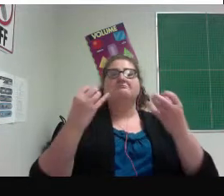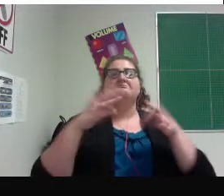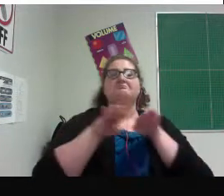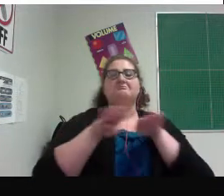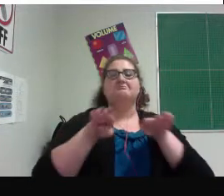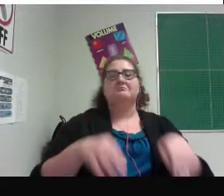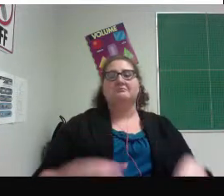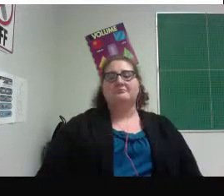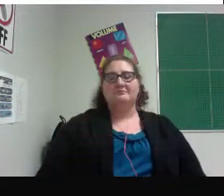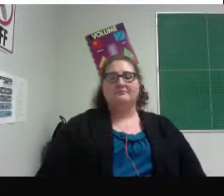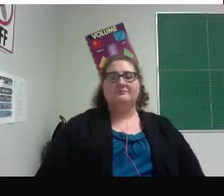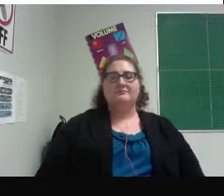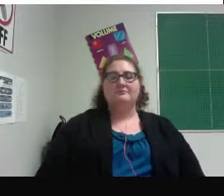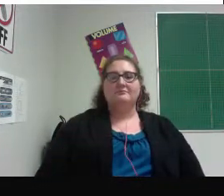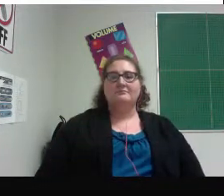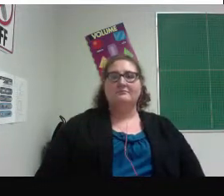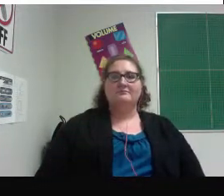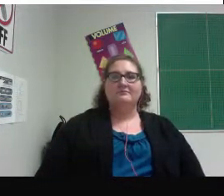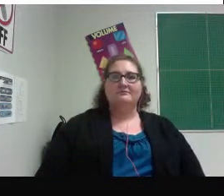There are infinite many planes.